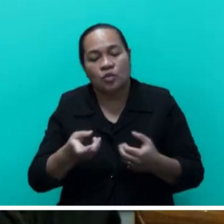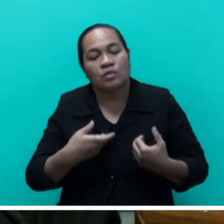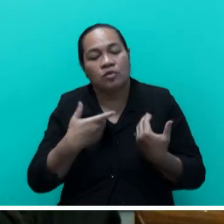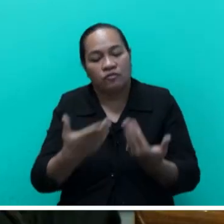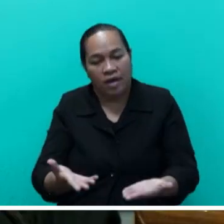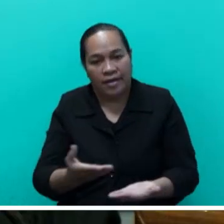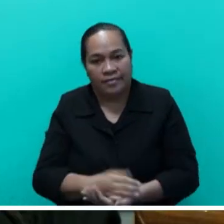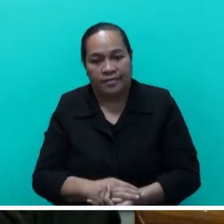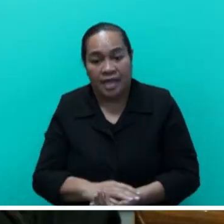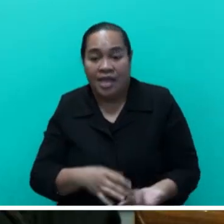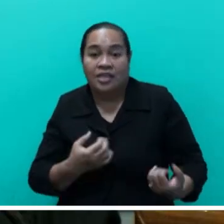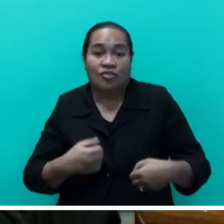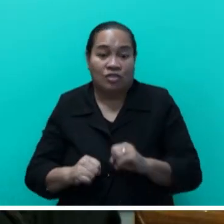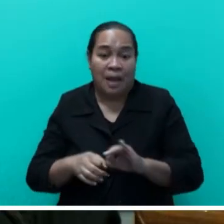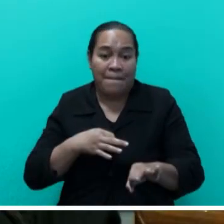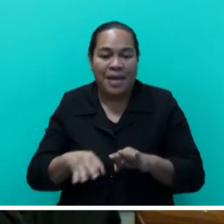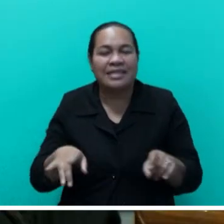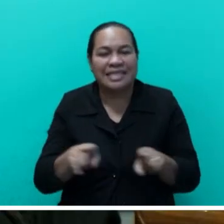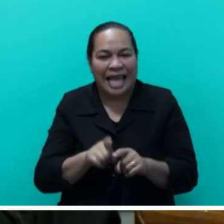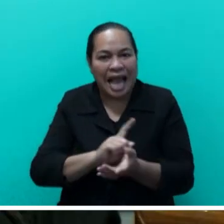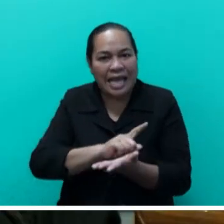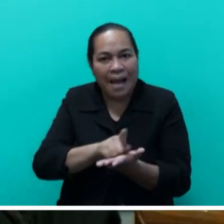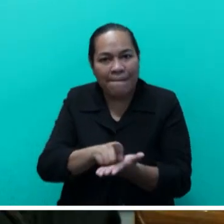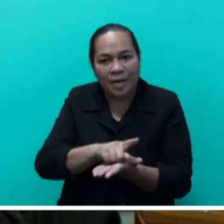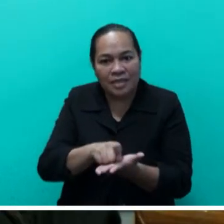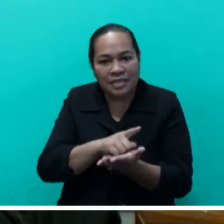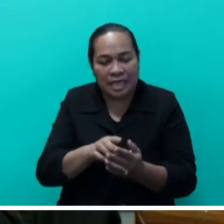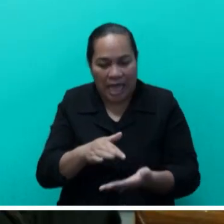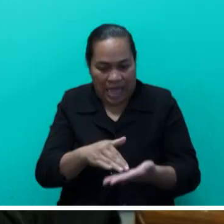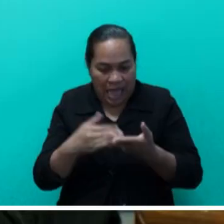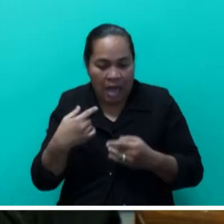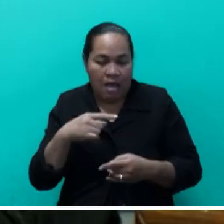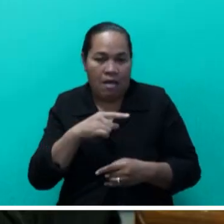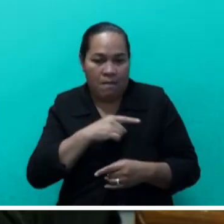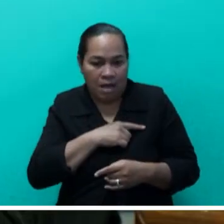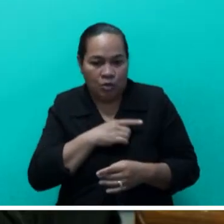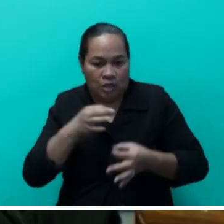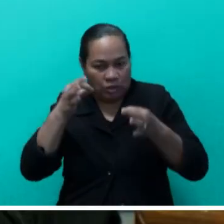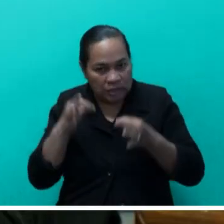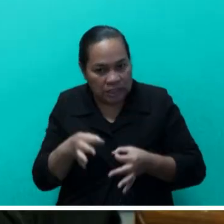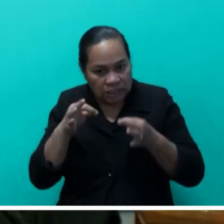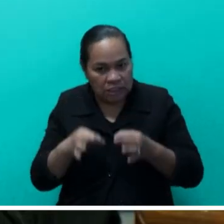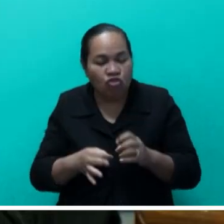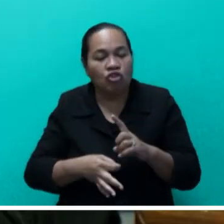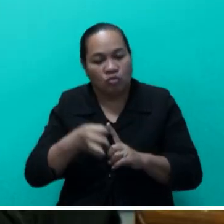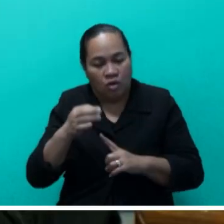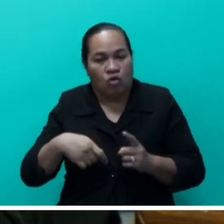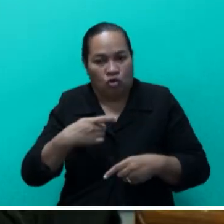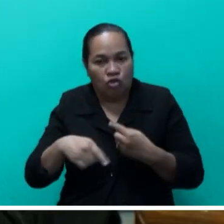plan serves a compass that guides our actions and decisions, fostering a culture of continuous improvement and